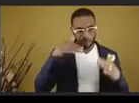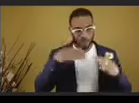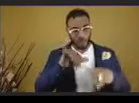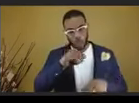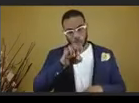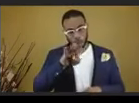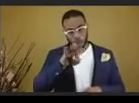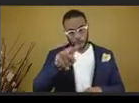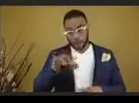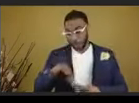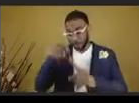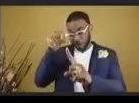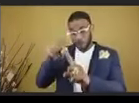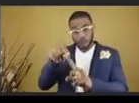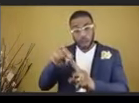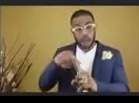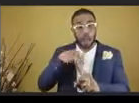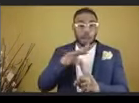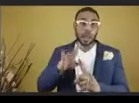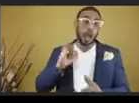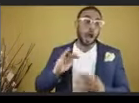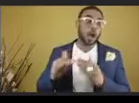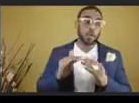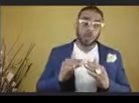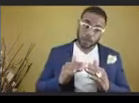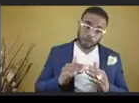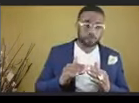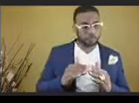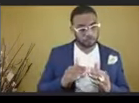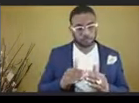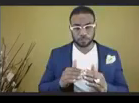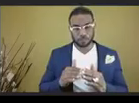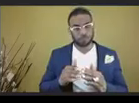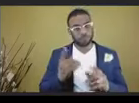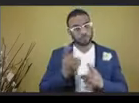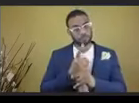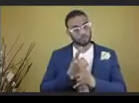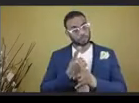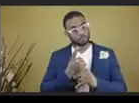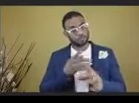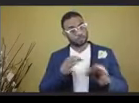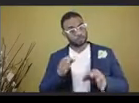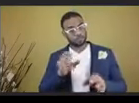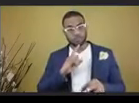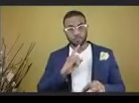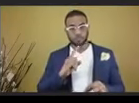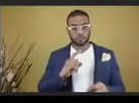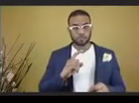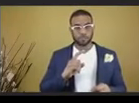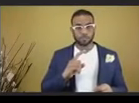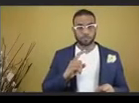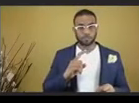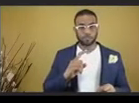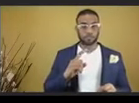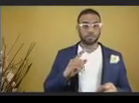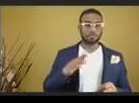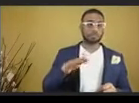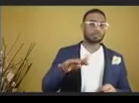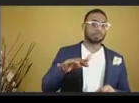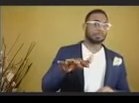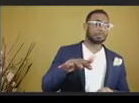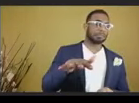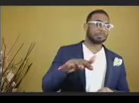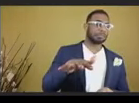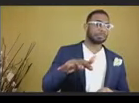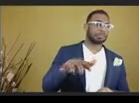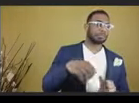in particular, I would say our community, I think an appropriate, accurate description was probably lukewarm. Now, he had a